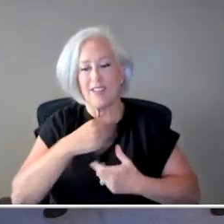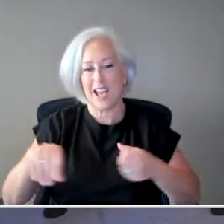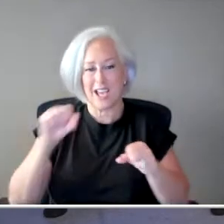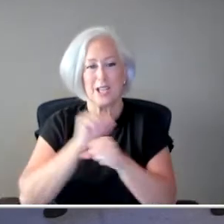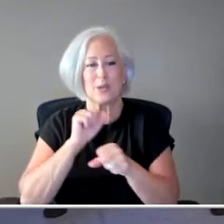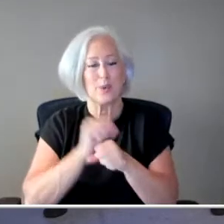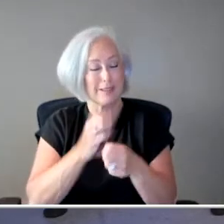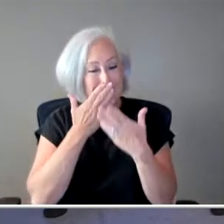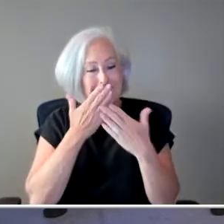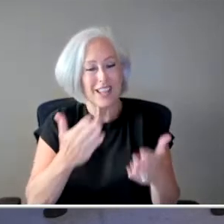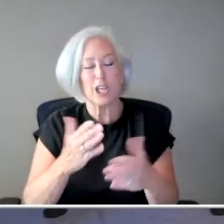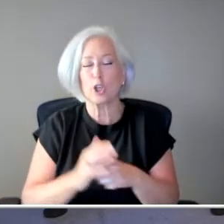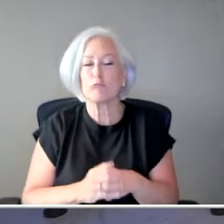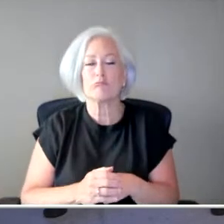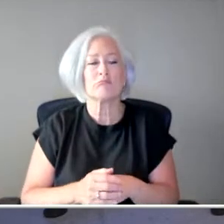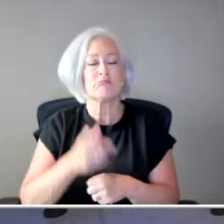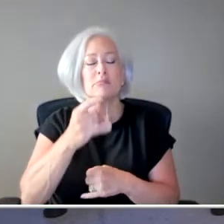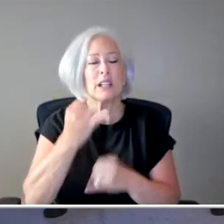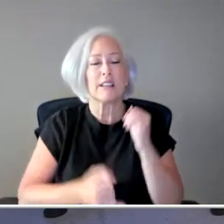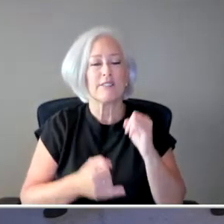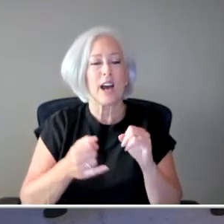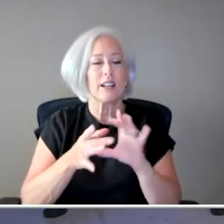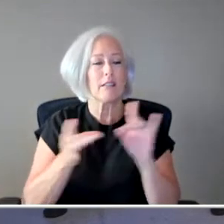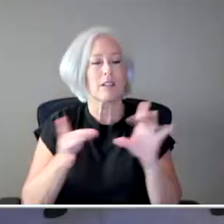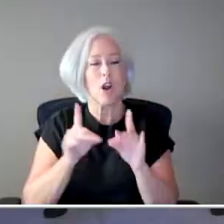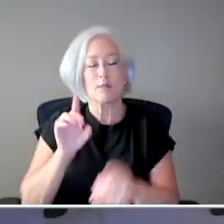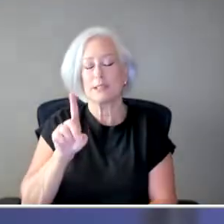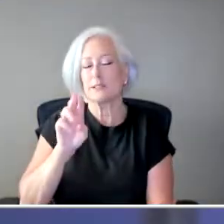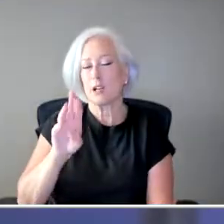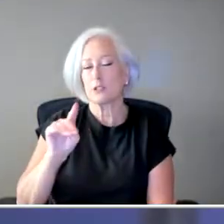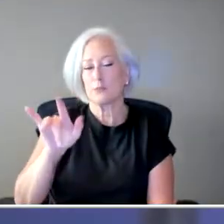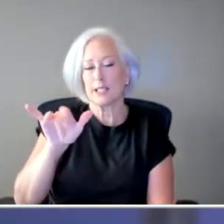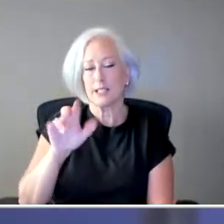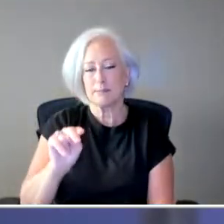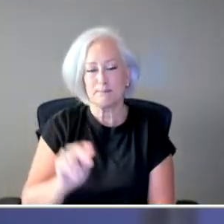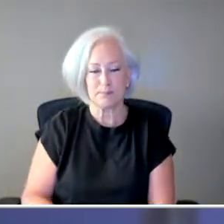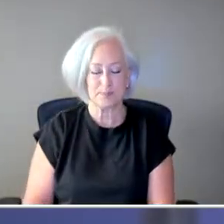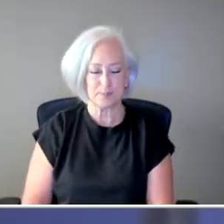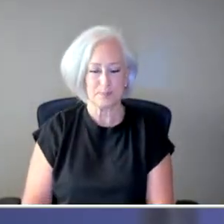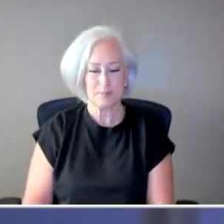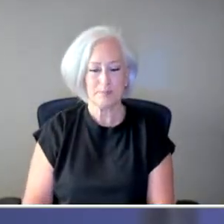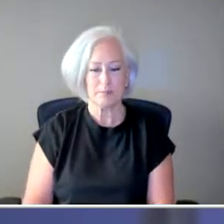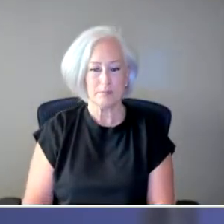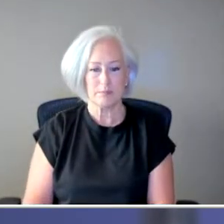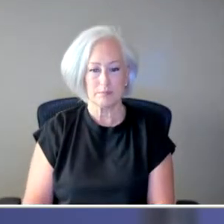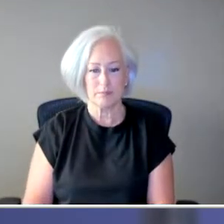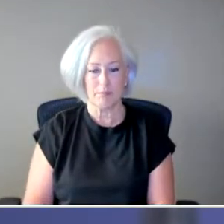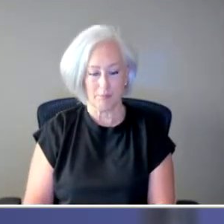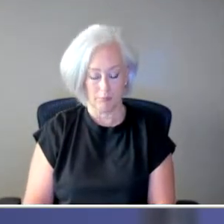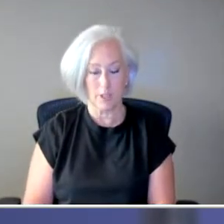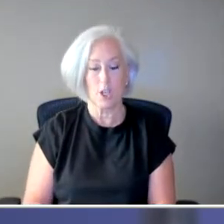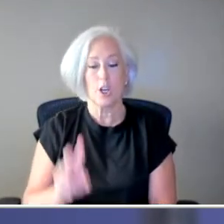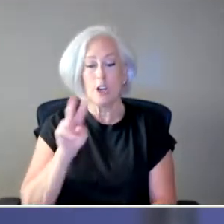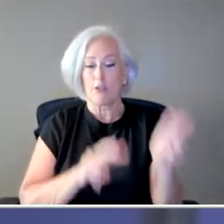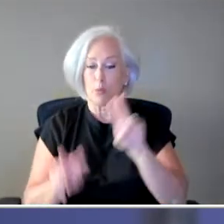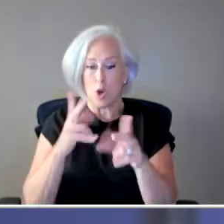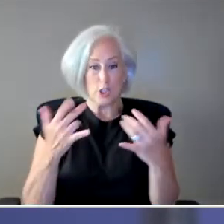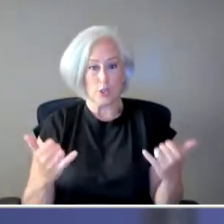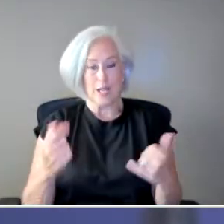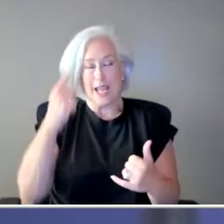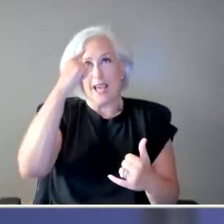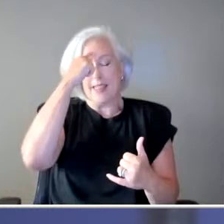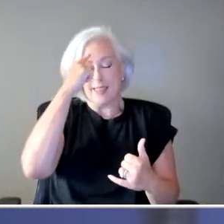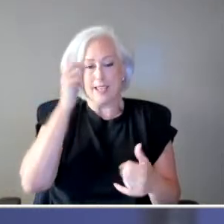What's the big takeaway, Dr. Milligan? What do you want people to know? I mean, I think from watching this today, I think people will